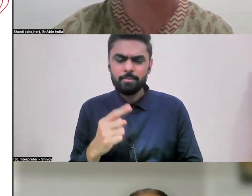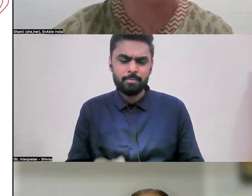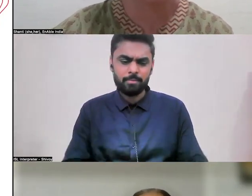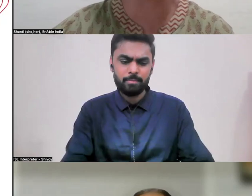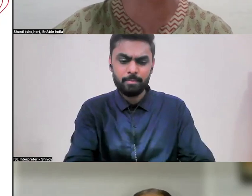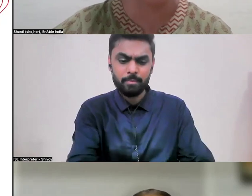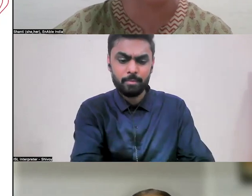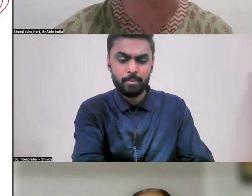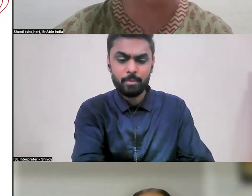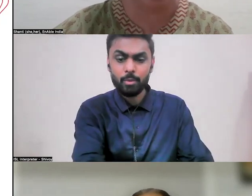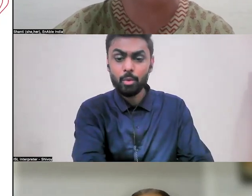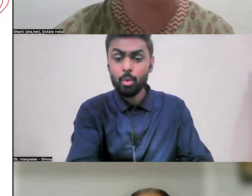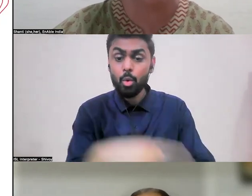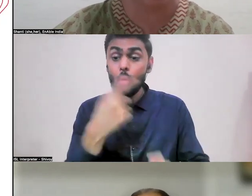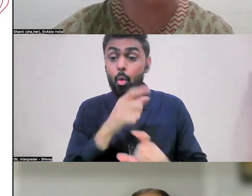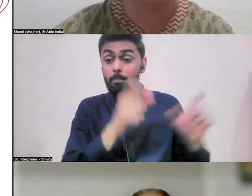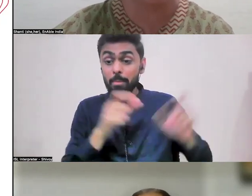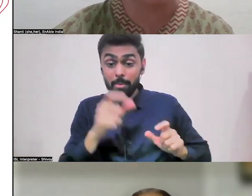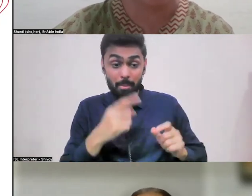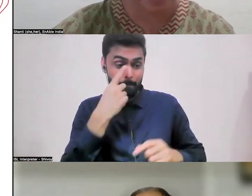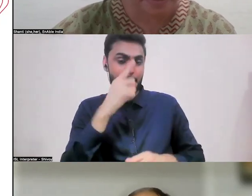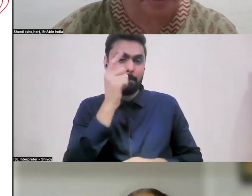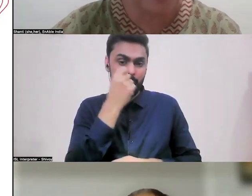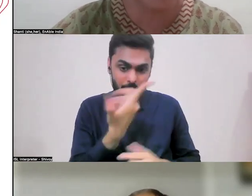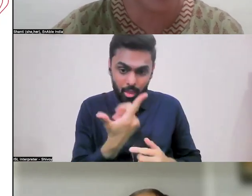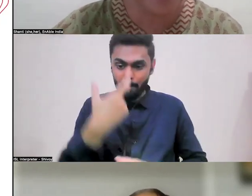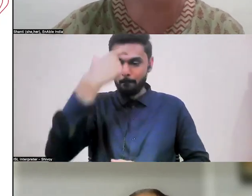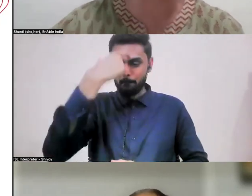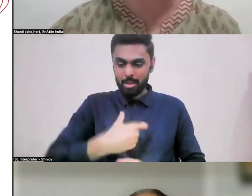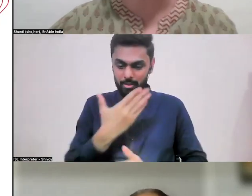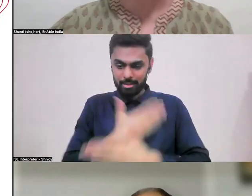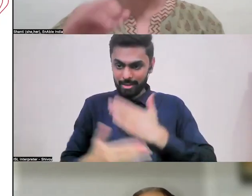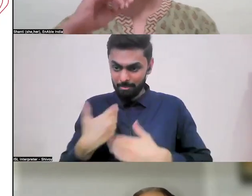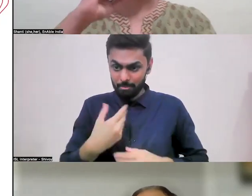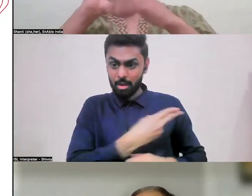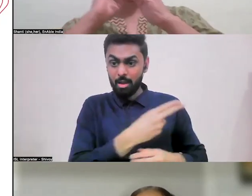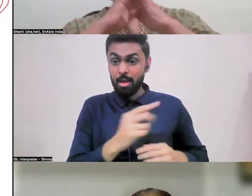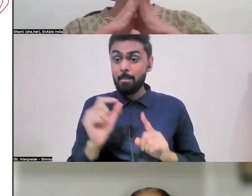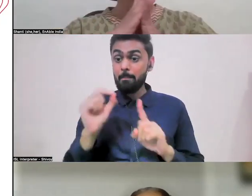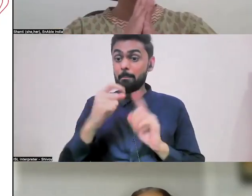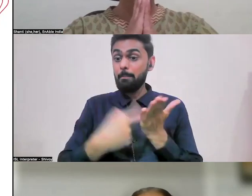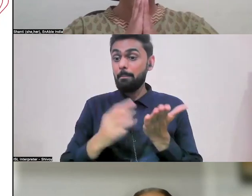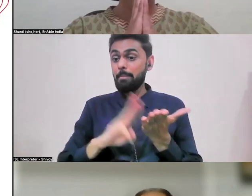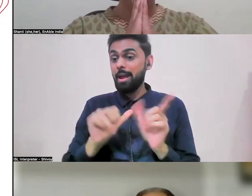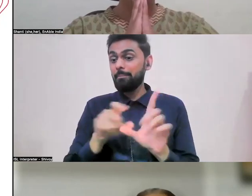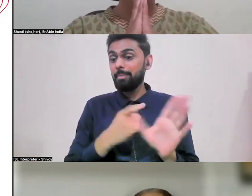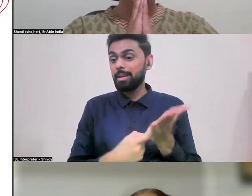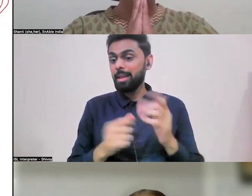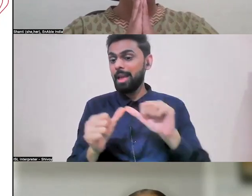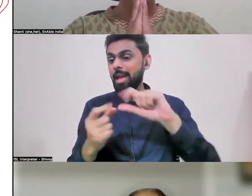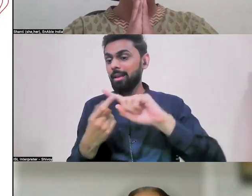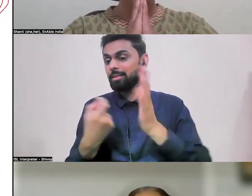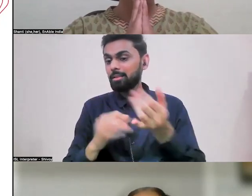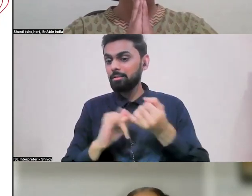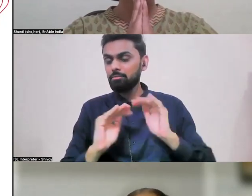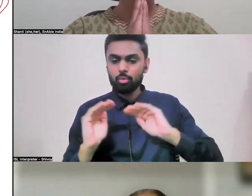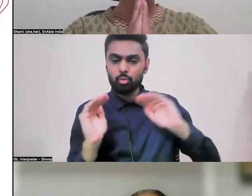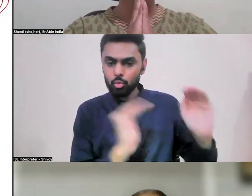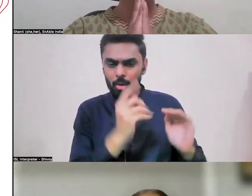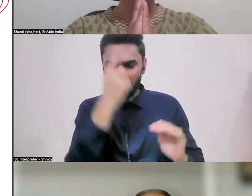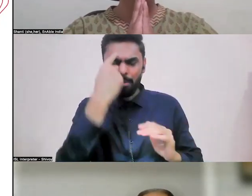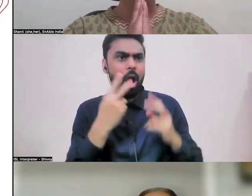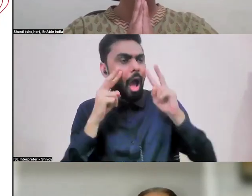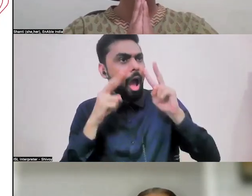actors? When we equip the parents with aspirations and we equip the individual with aspirations, things completely changed for